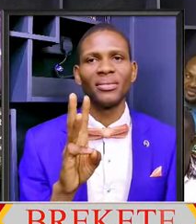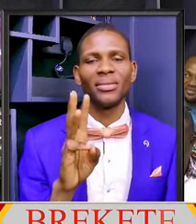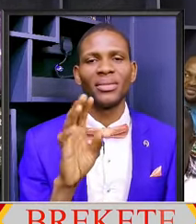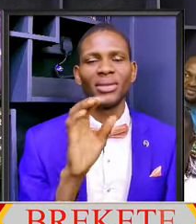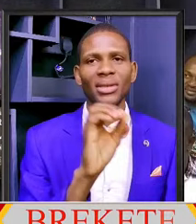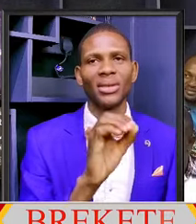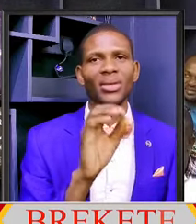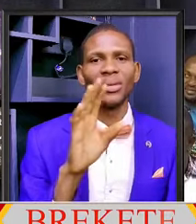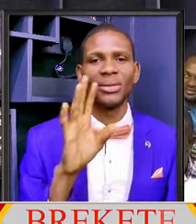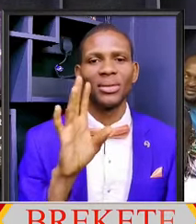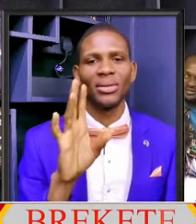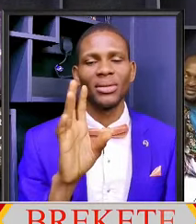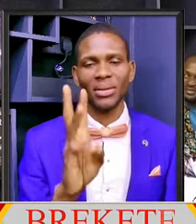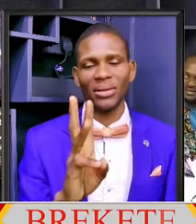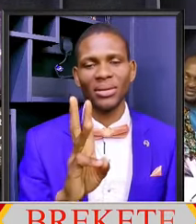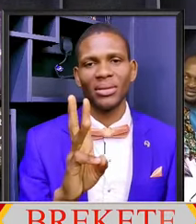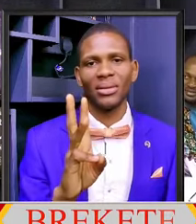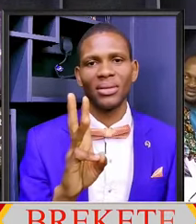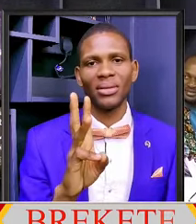06